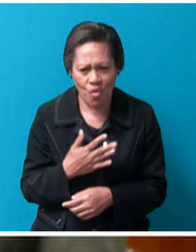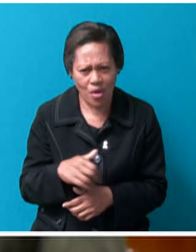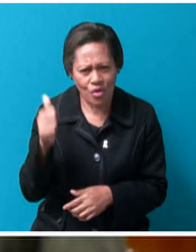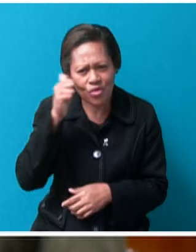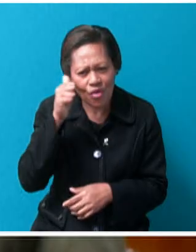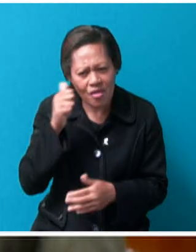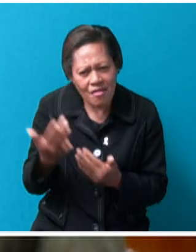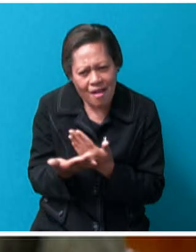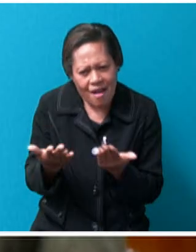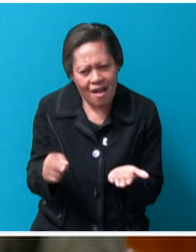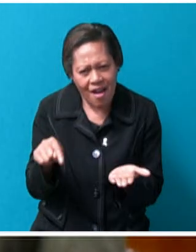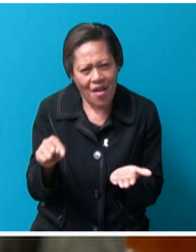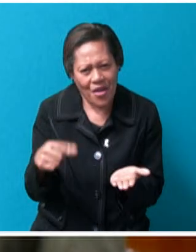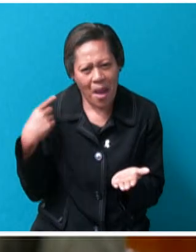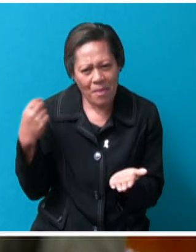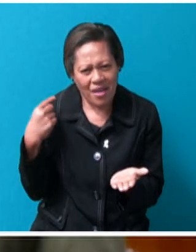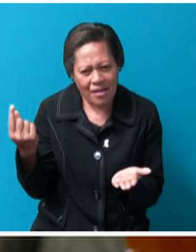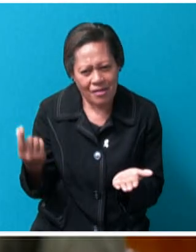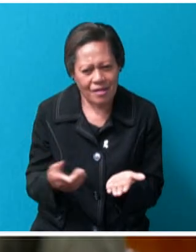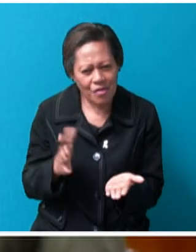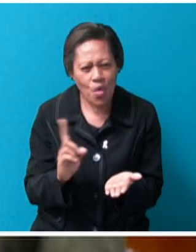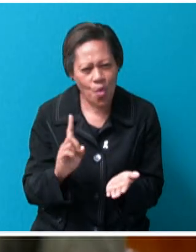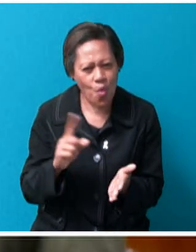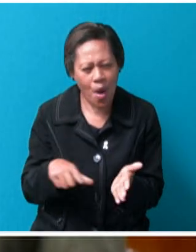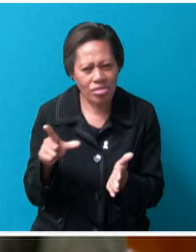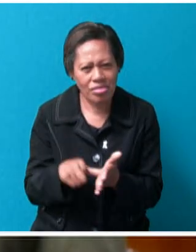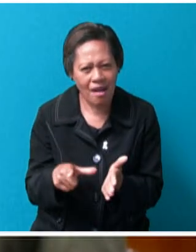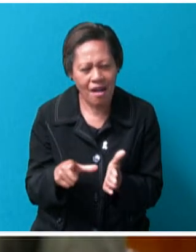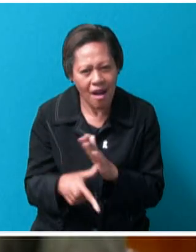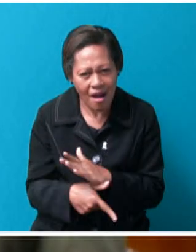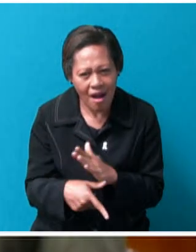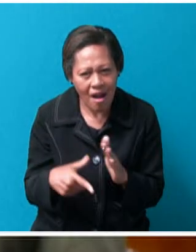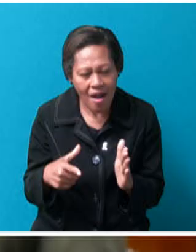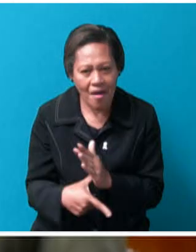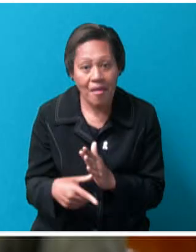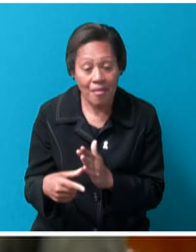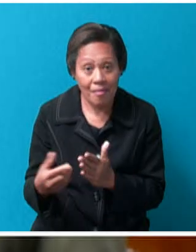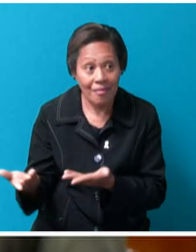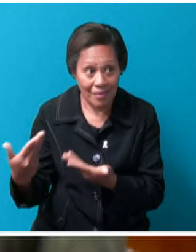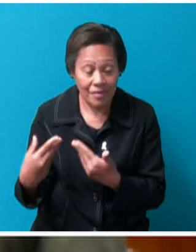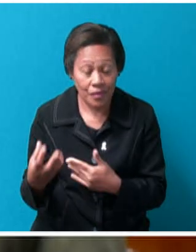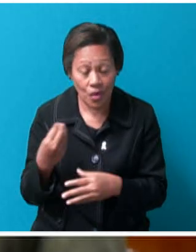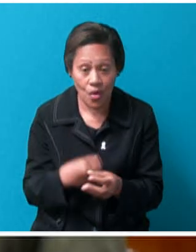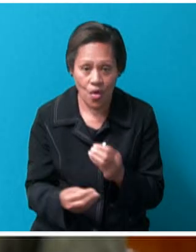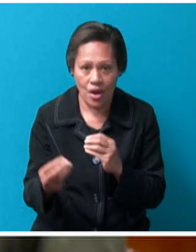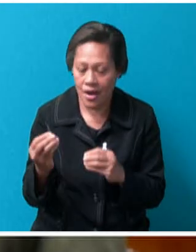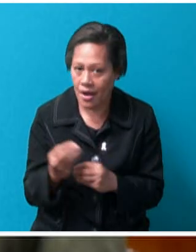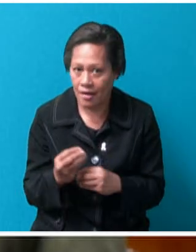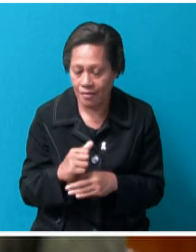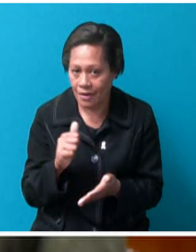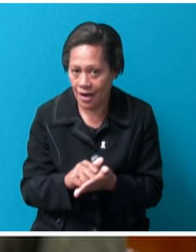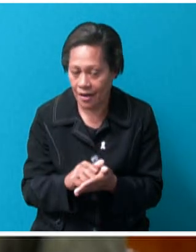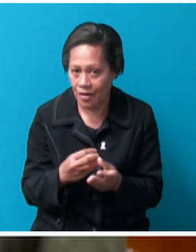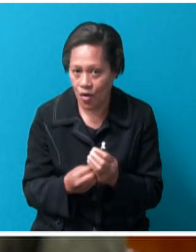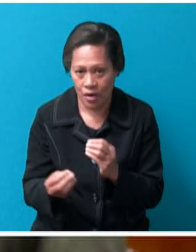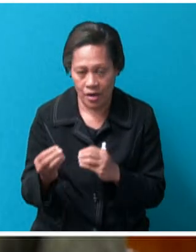Once the clearance is processed, it will only be emailed and posted to the relevant organization or agency